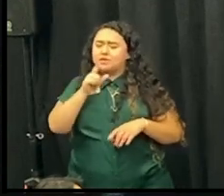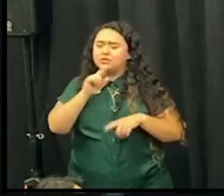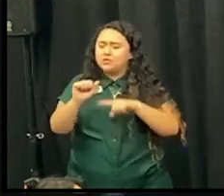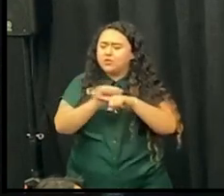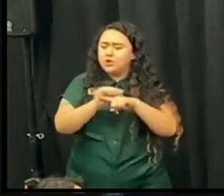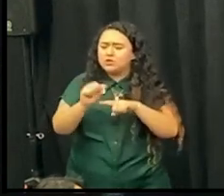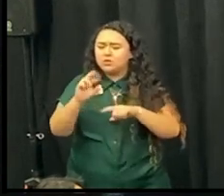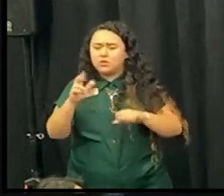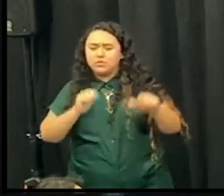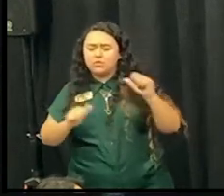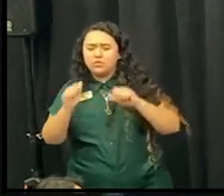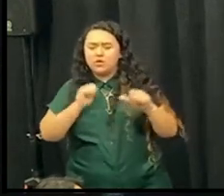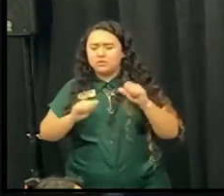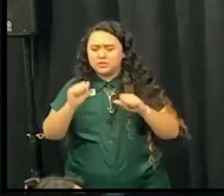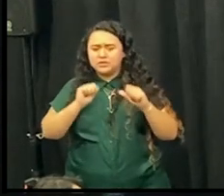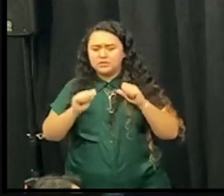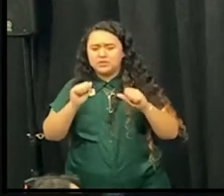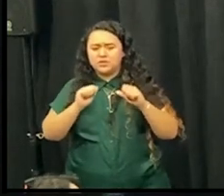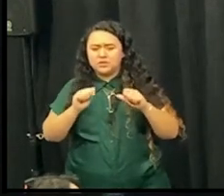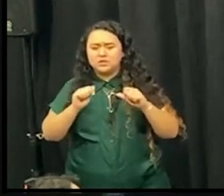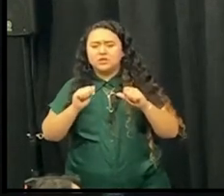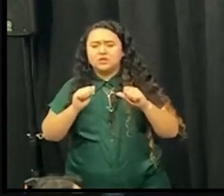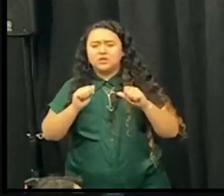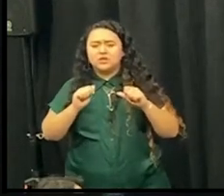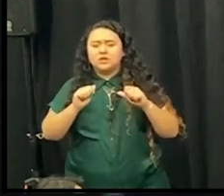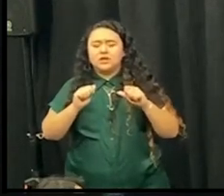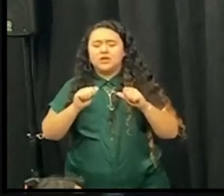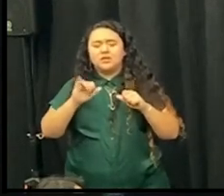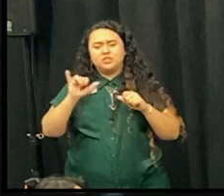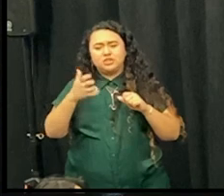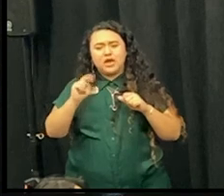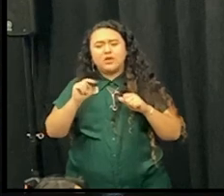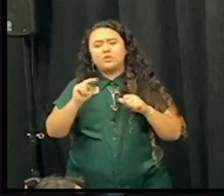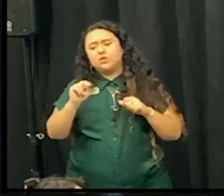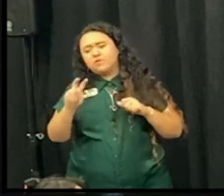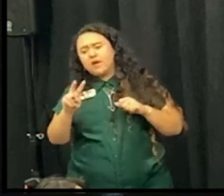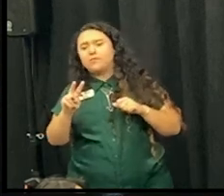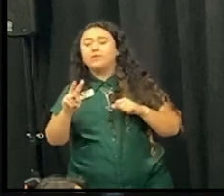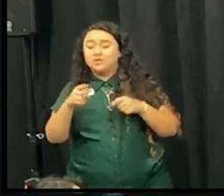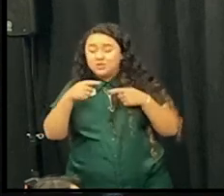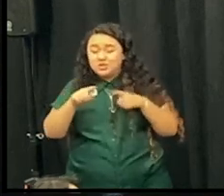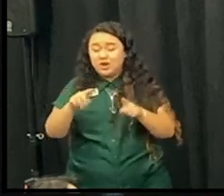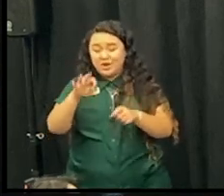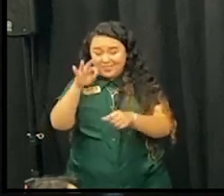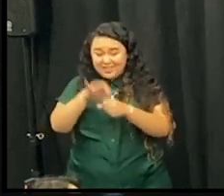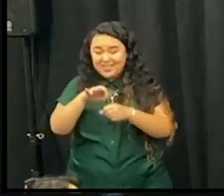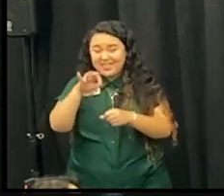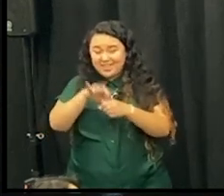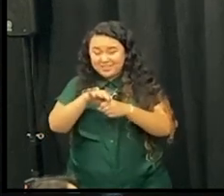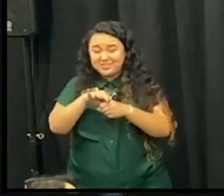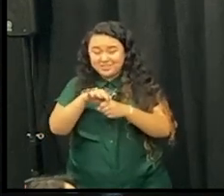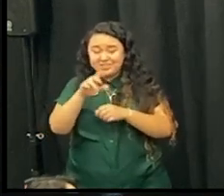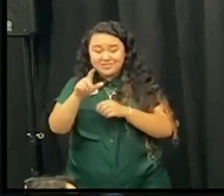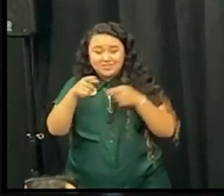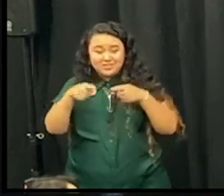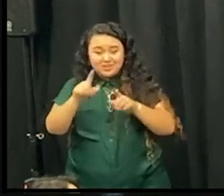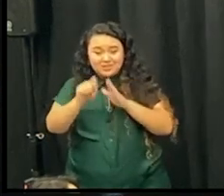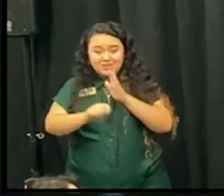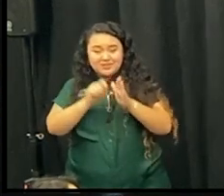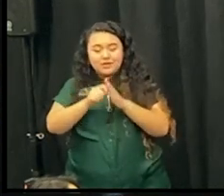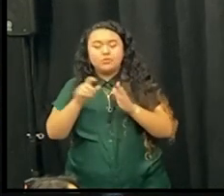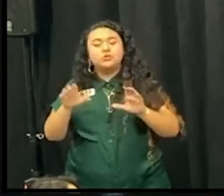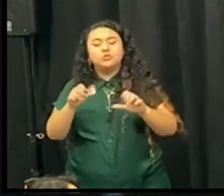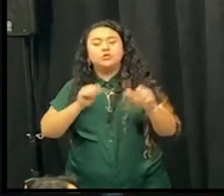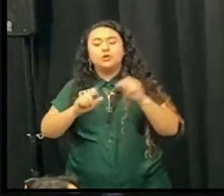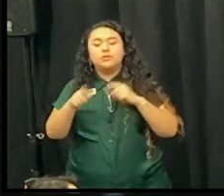or performance. Yeah, in January, right, in November, the election, right, the election. We during that time, and we were doing a show